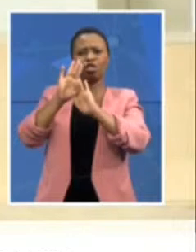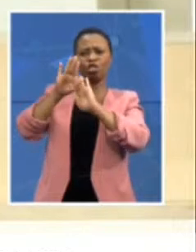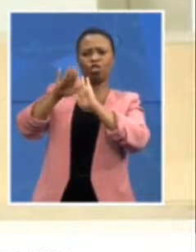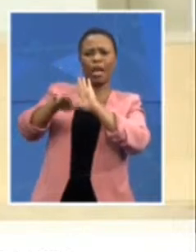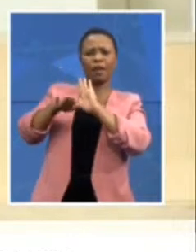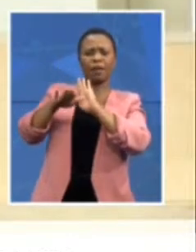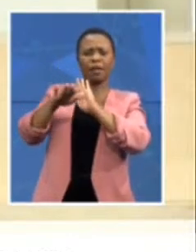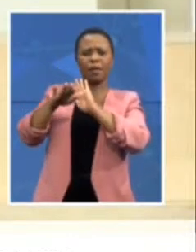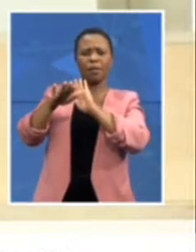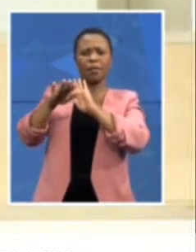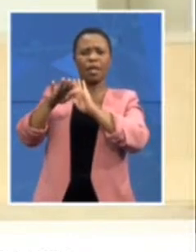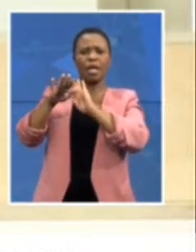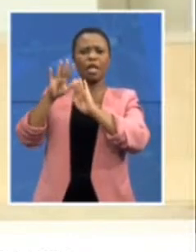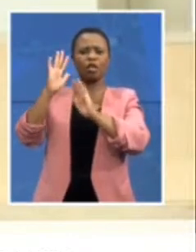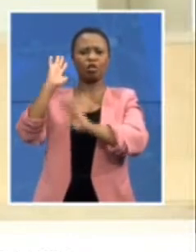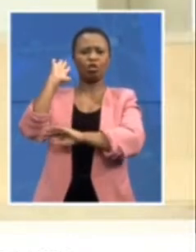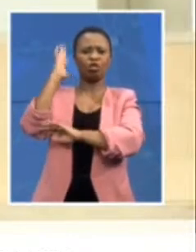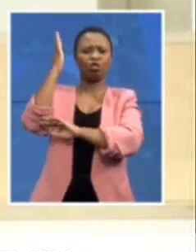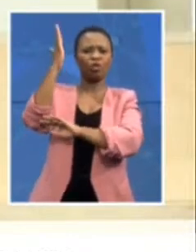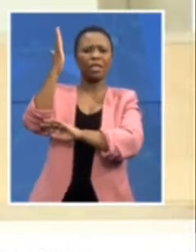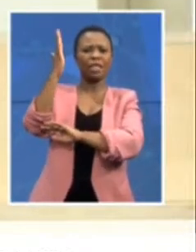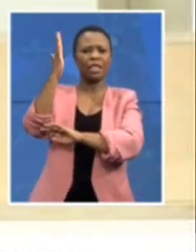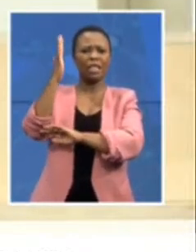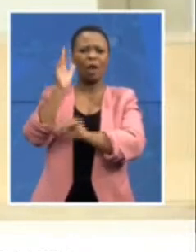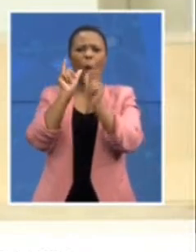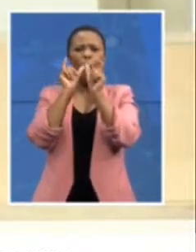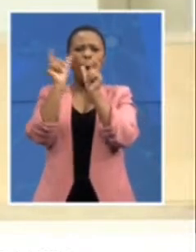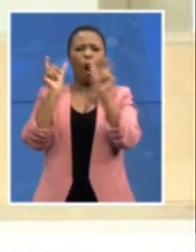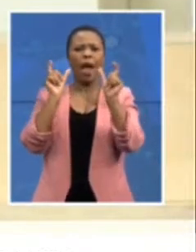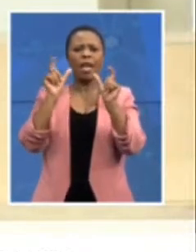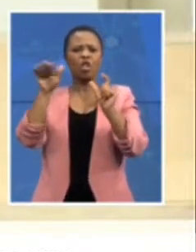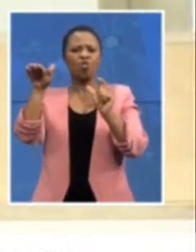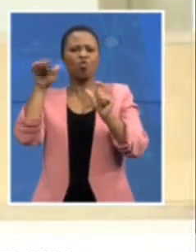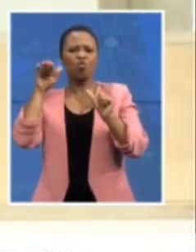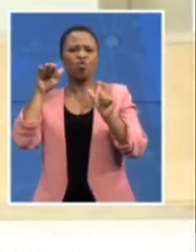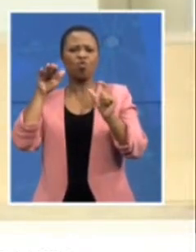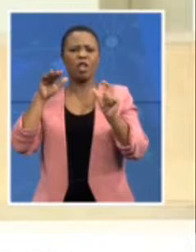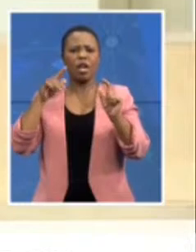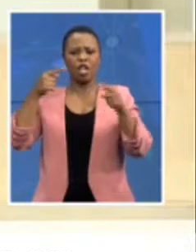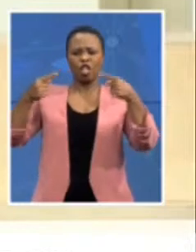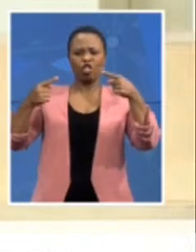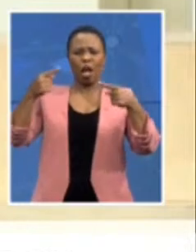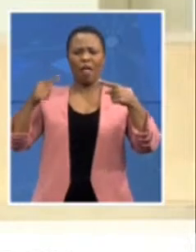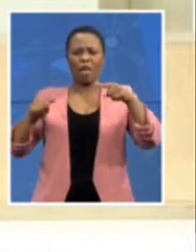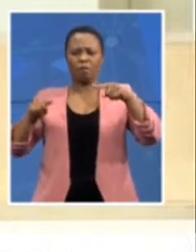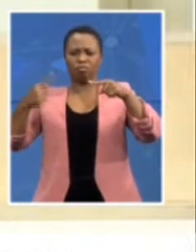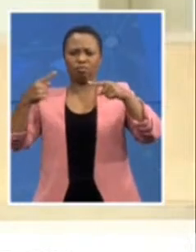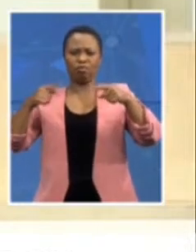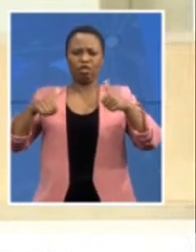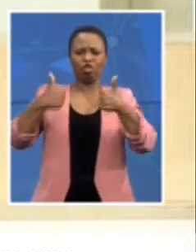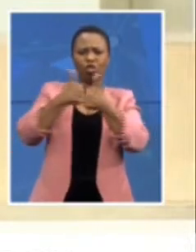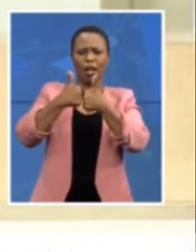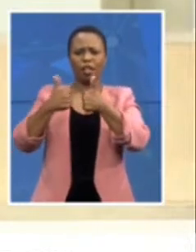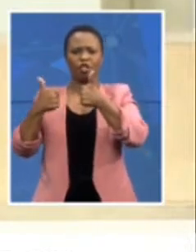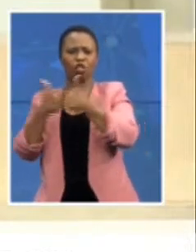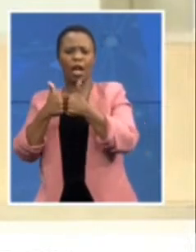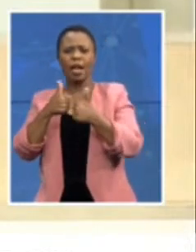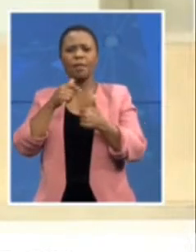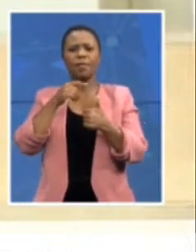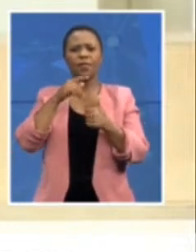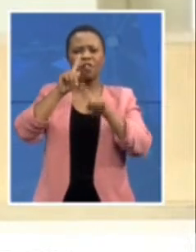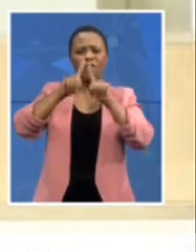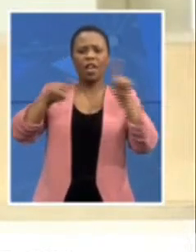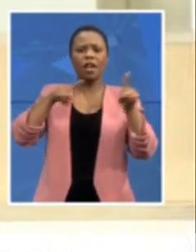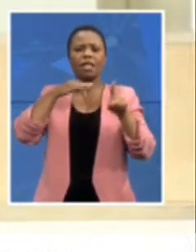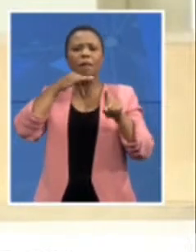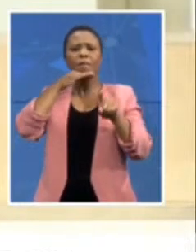big words ngesiZulu, challenging one another on the various meanings of the words. And so it is quite appropriate